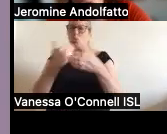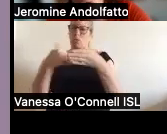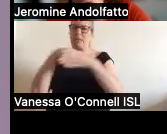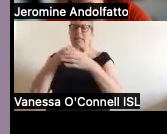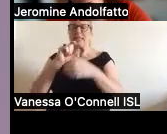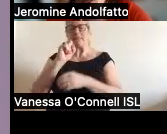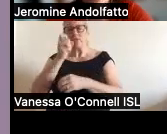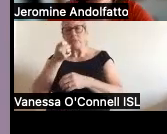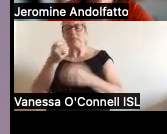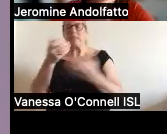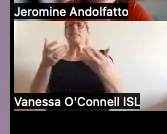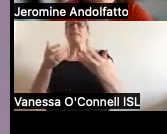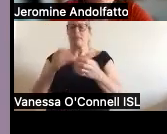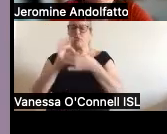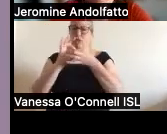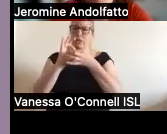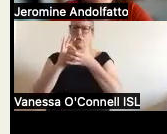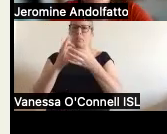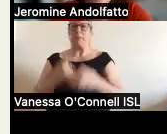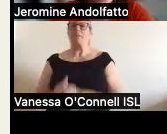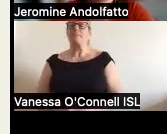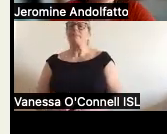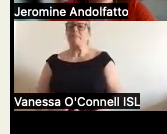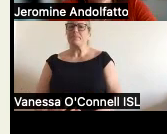sexual relationship.